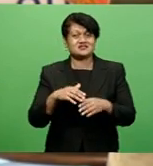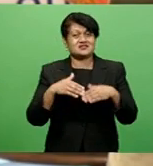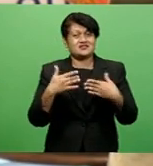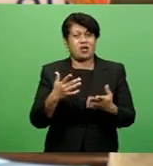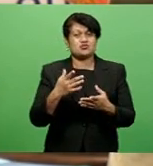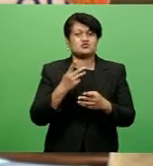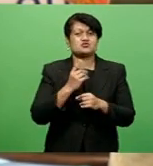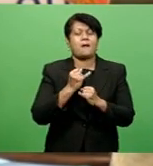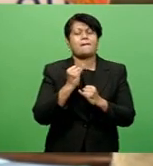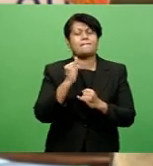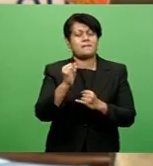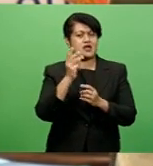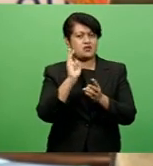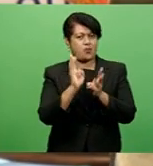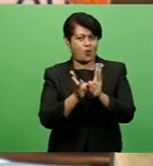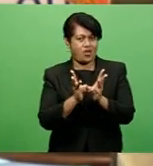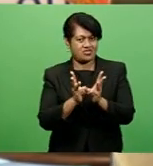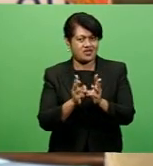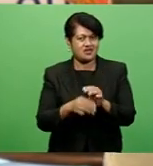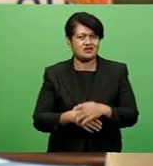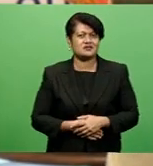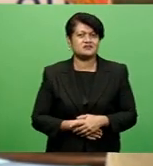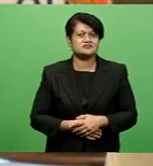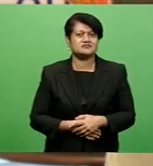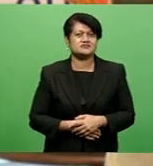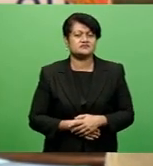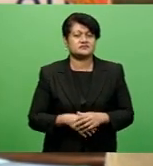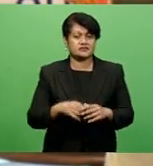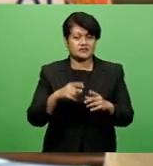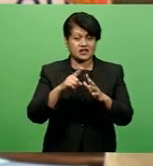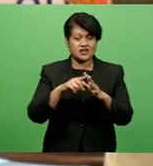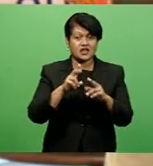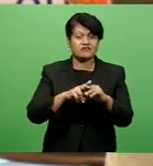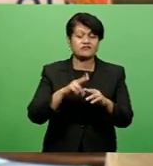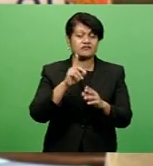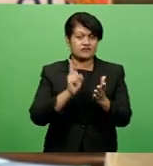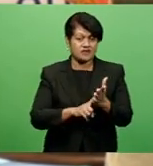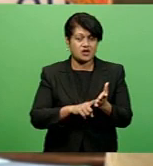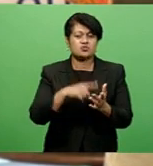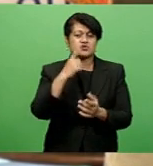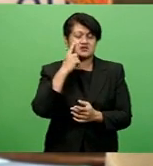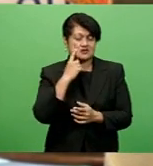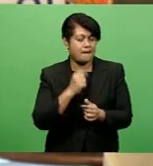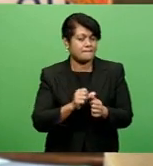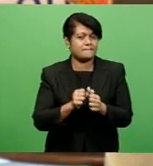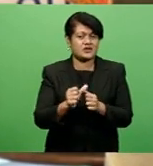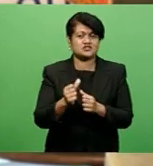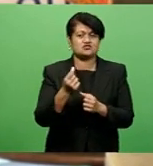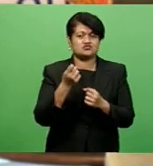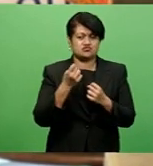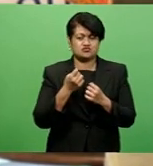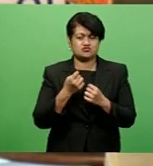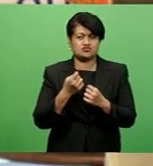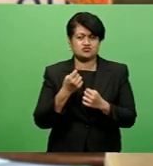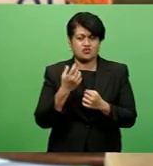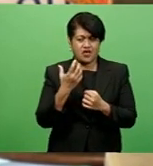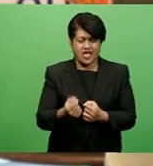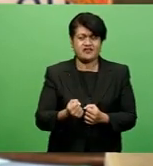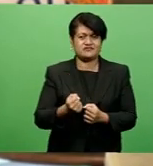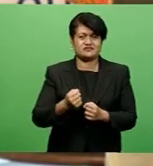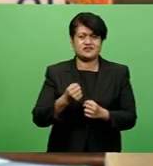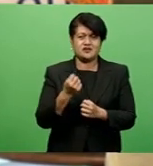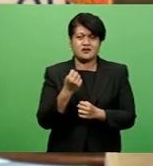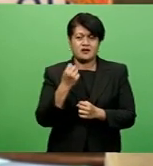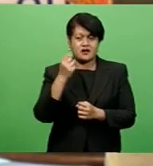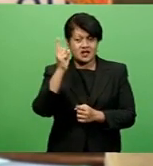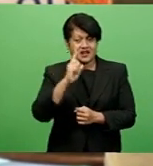So we apologize for the inconvenience, but EFL will try its best to make sure we start identifying